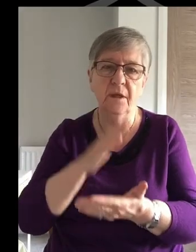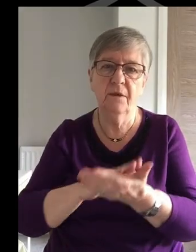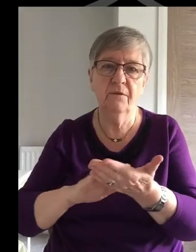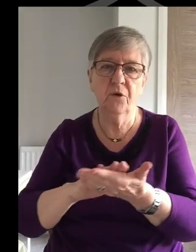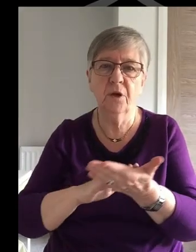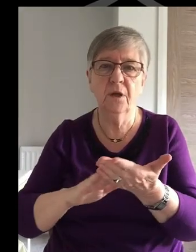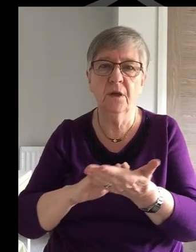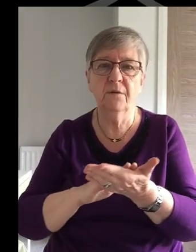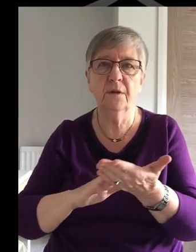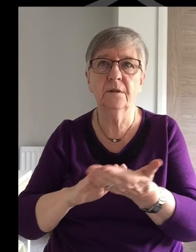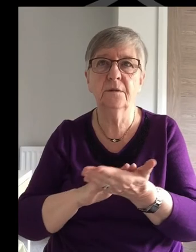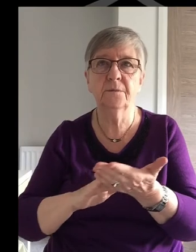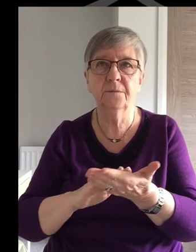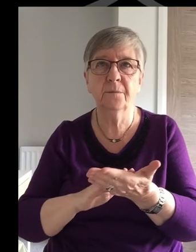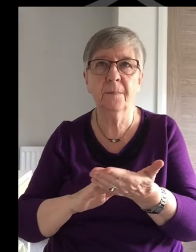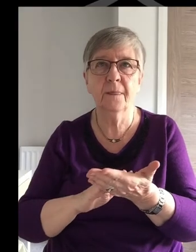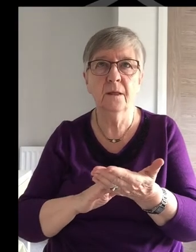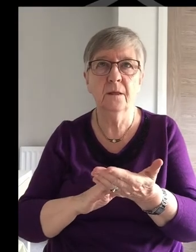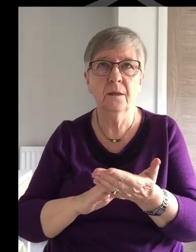be forgiven,